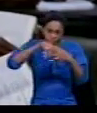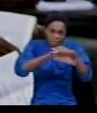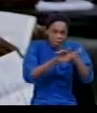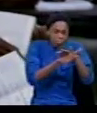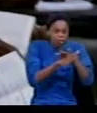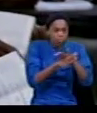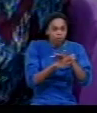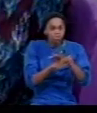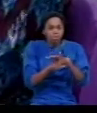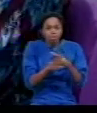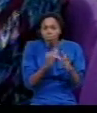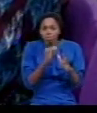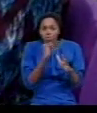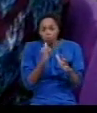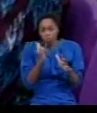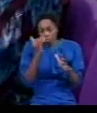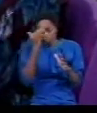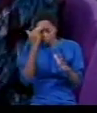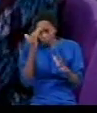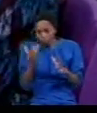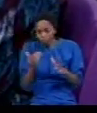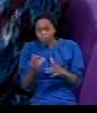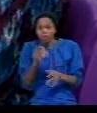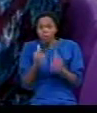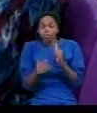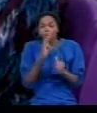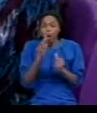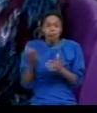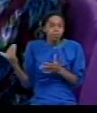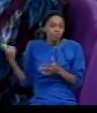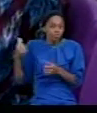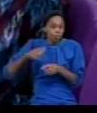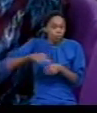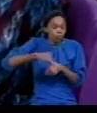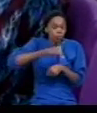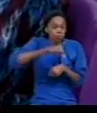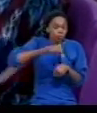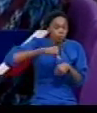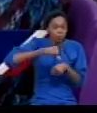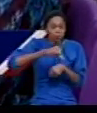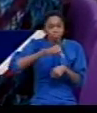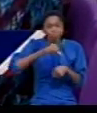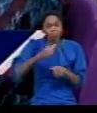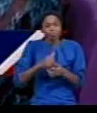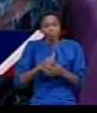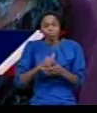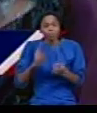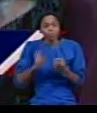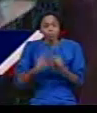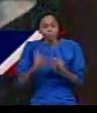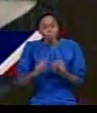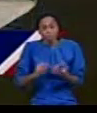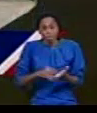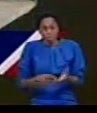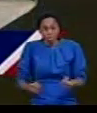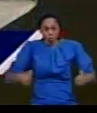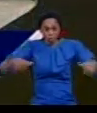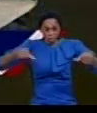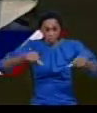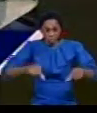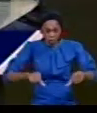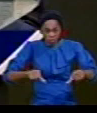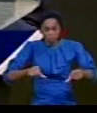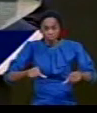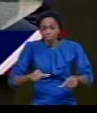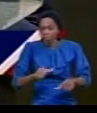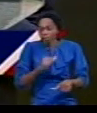unawares, who were before of old ordained pre-written to this condemnation,